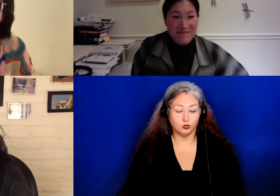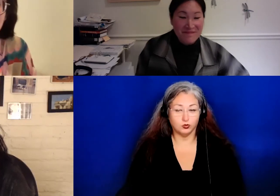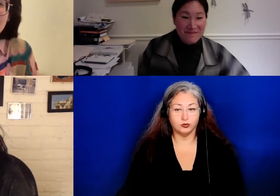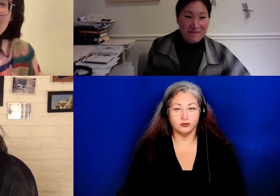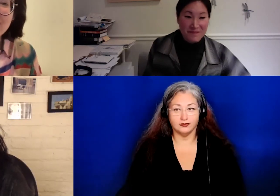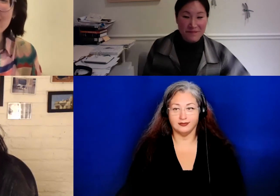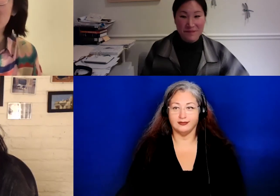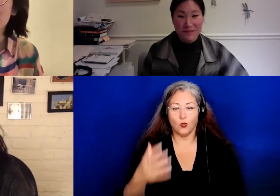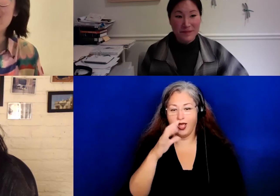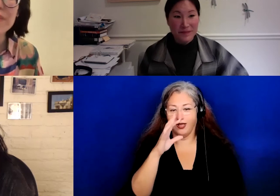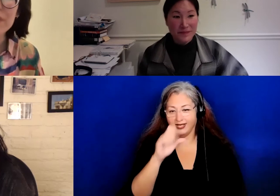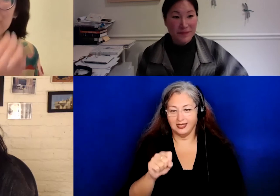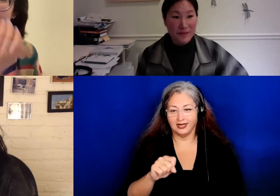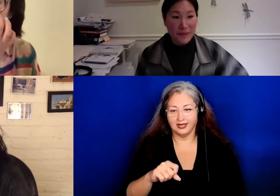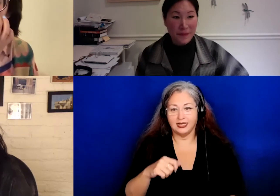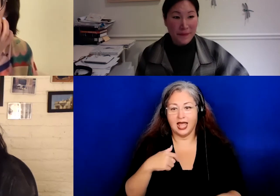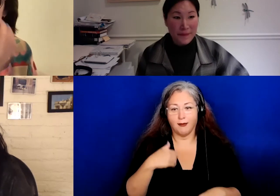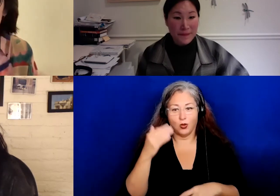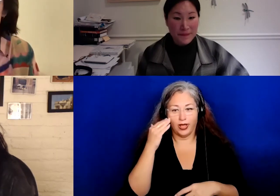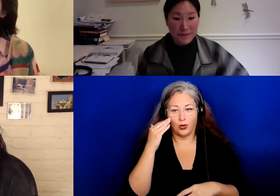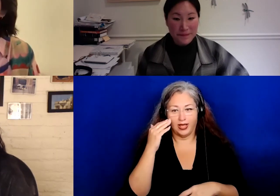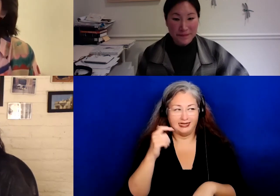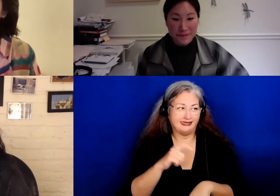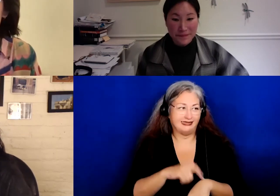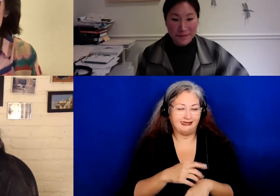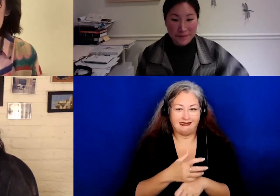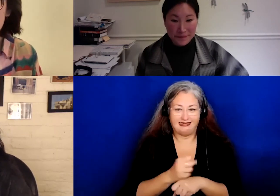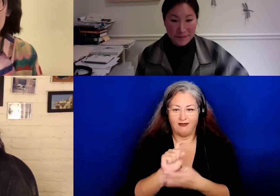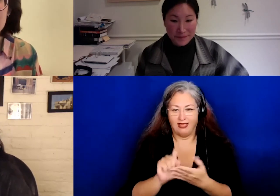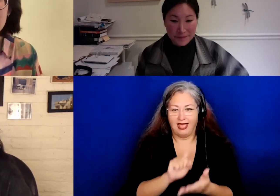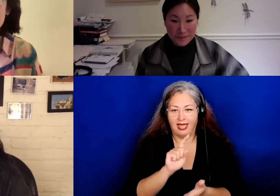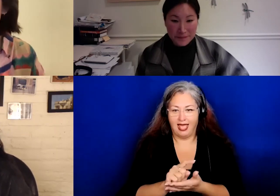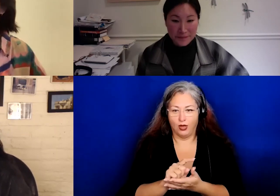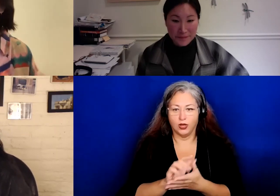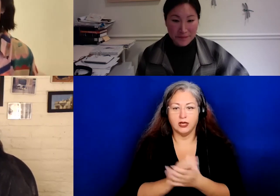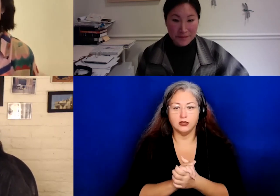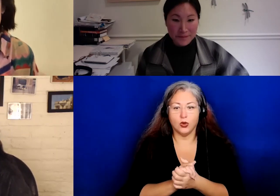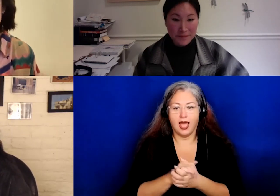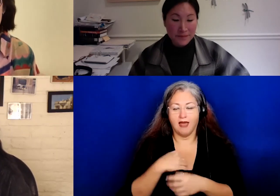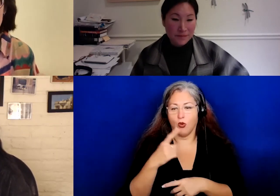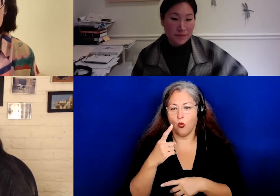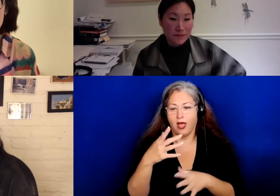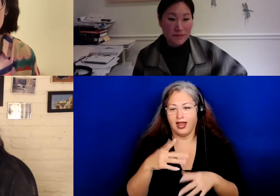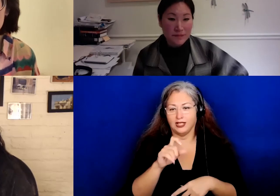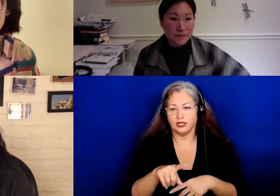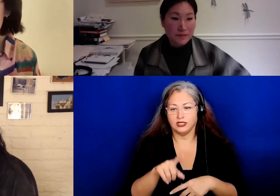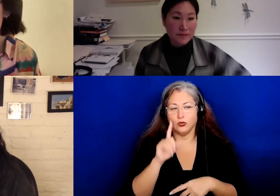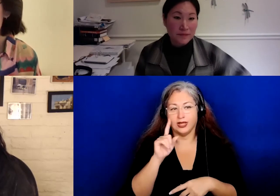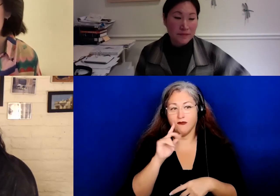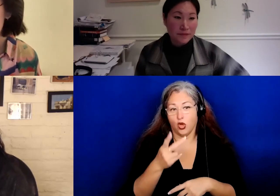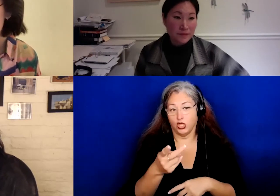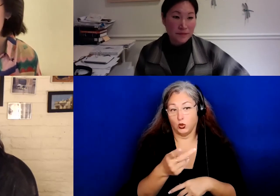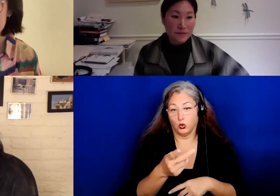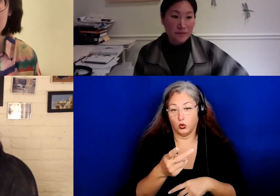So fascinating. I am aware that we're at the end of our hour, so I have one more question, actually, for the two of